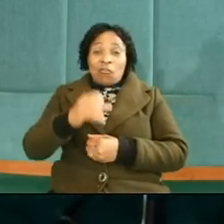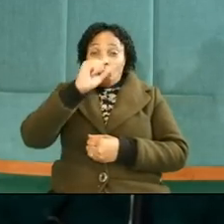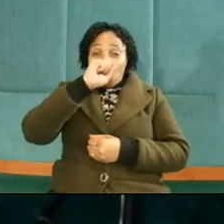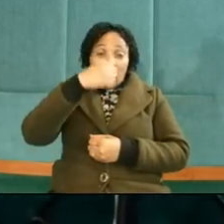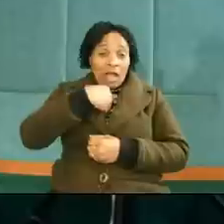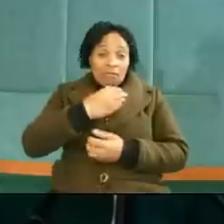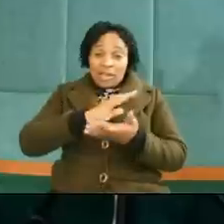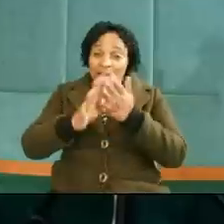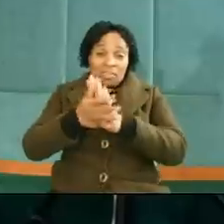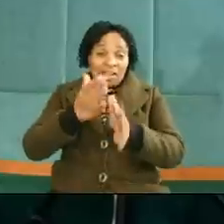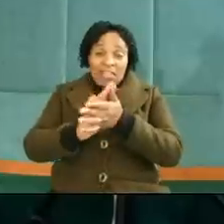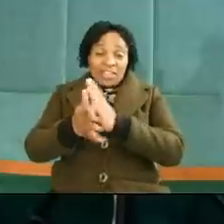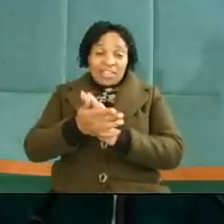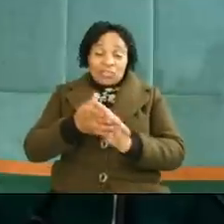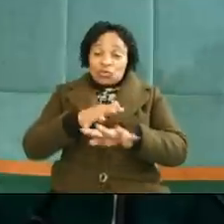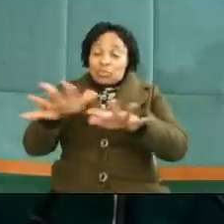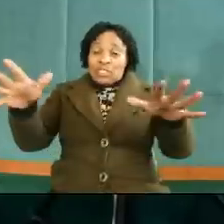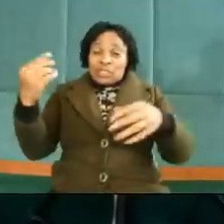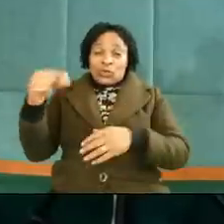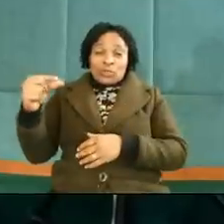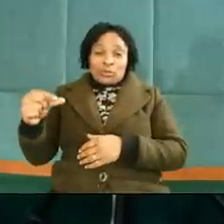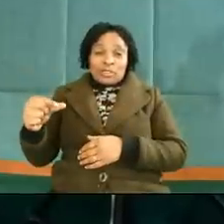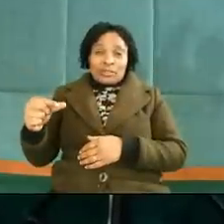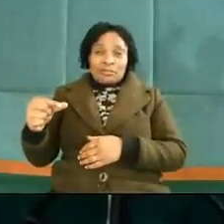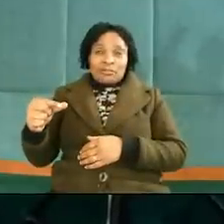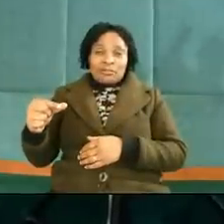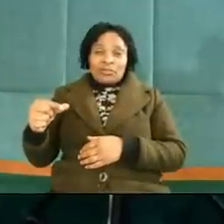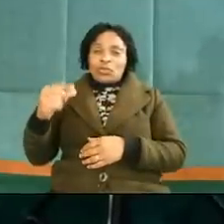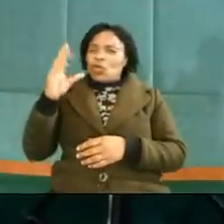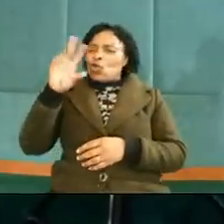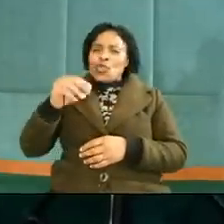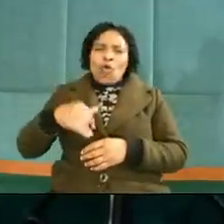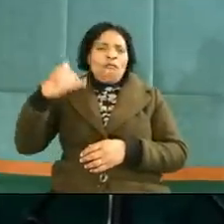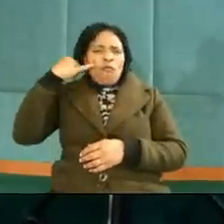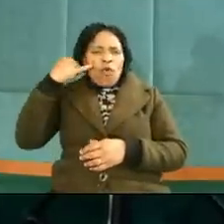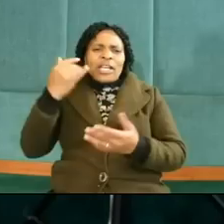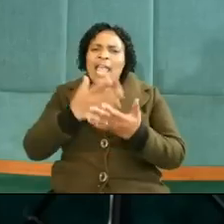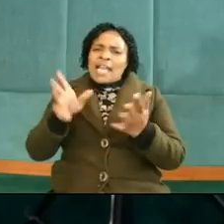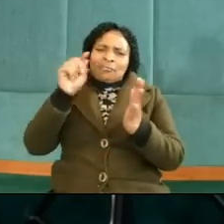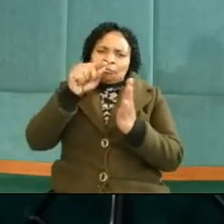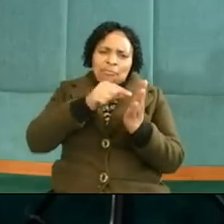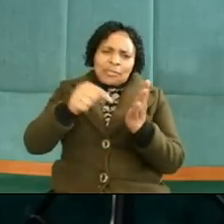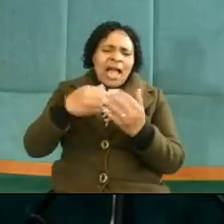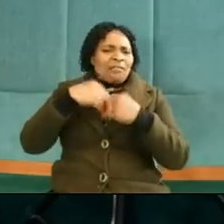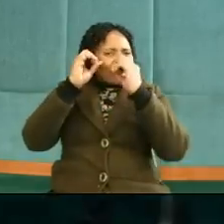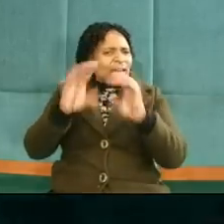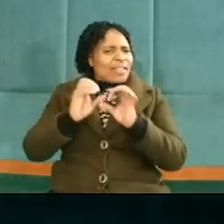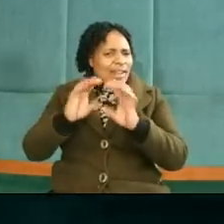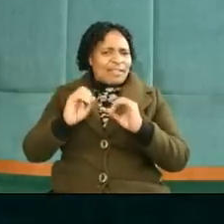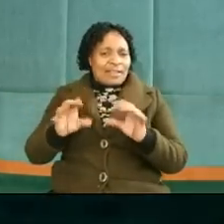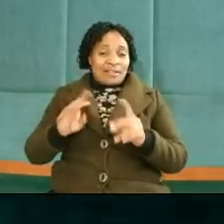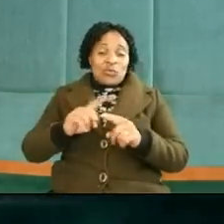microphone, there's nothing to spread the gospel. Hello. There's no cell phone or telephone, there's nothing.